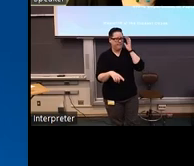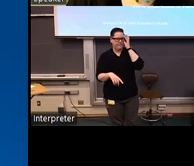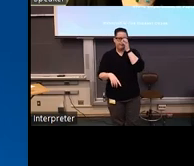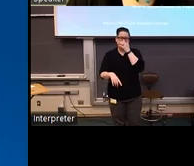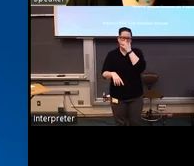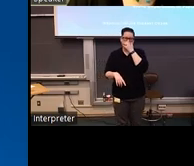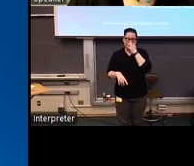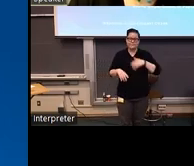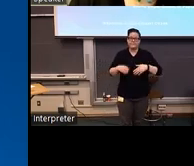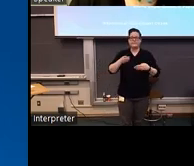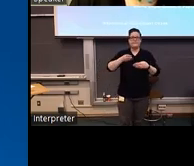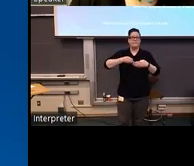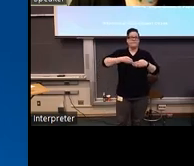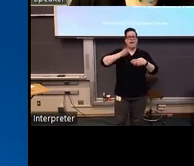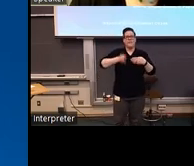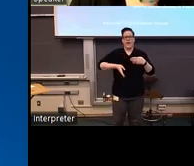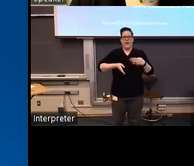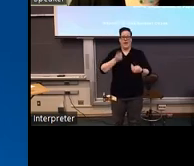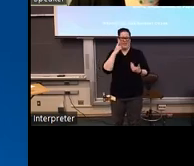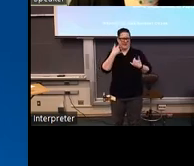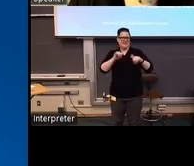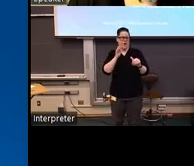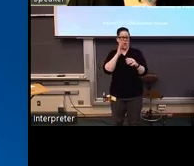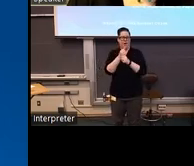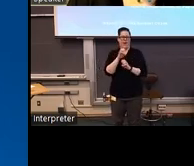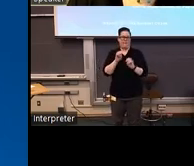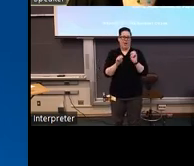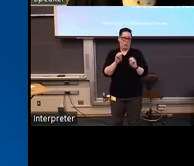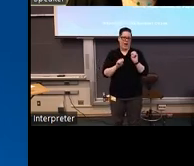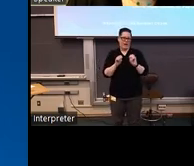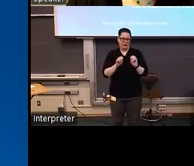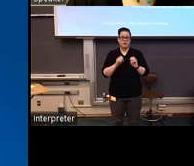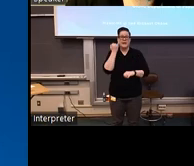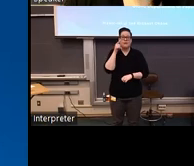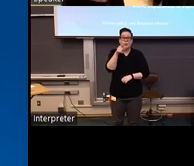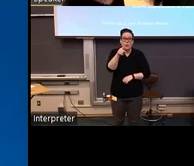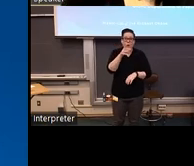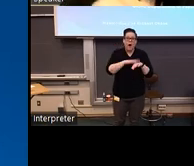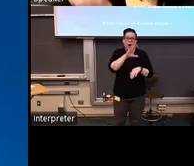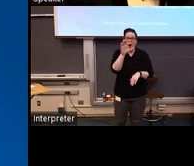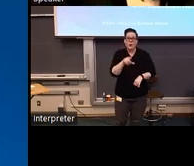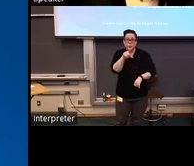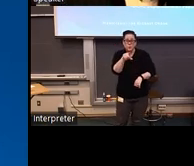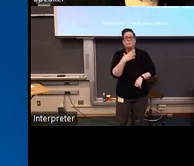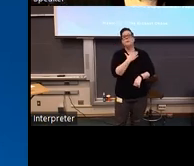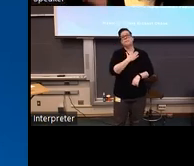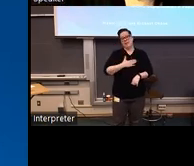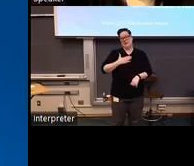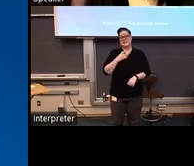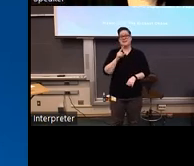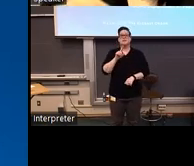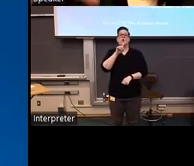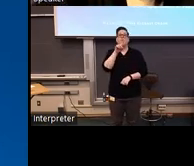Let's see. And at the end of this, I think you still get an evaluation. If you're on Zoom, please put the